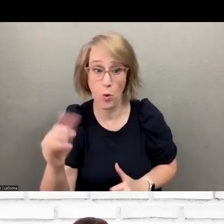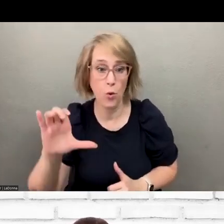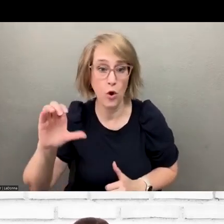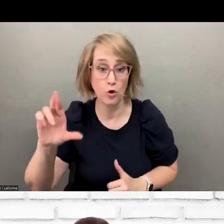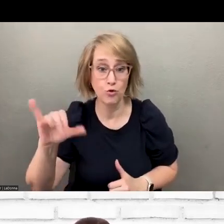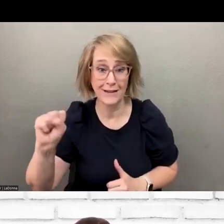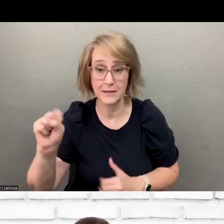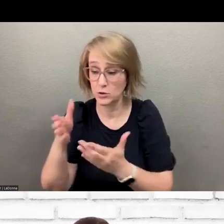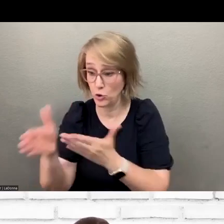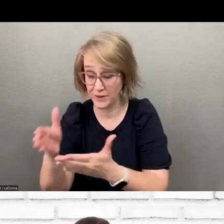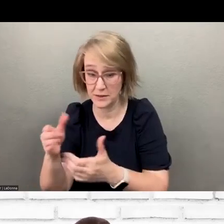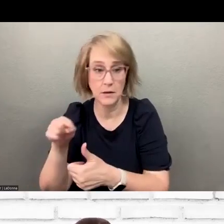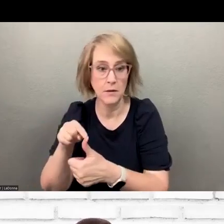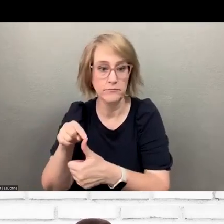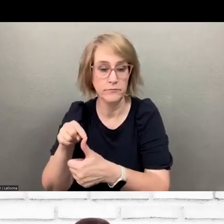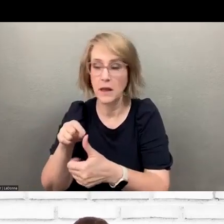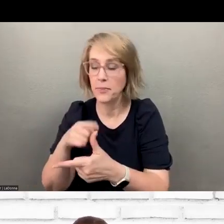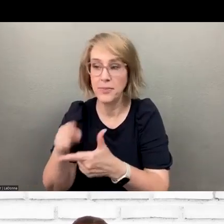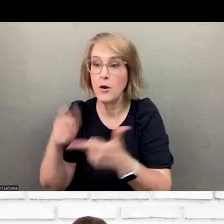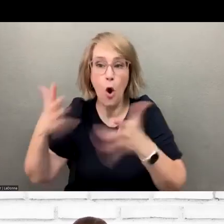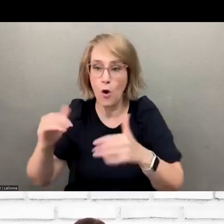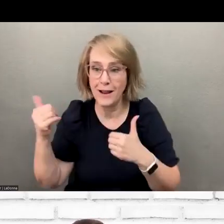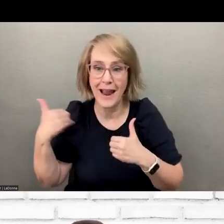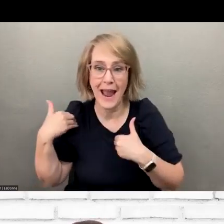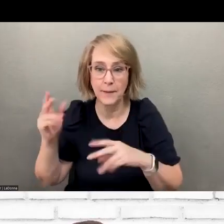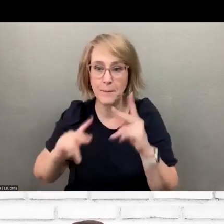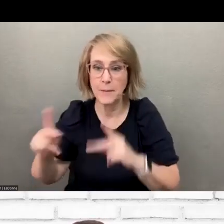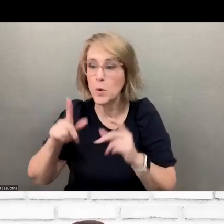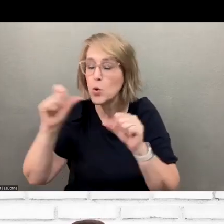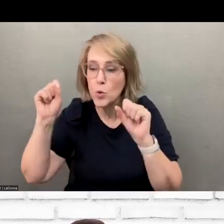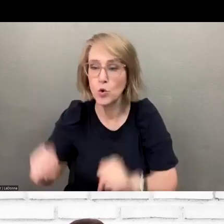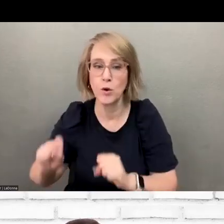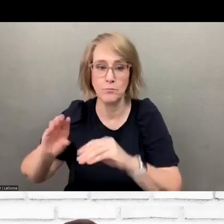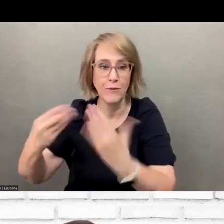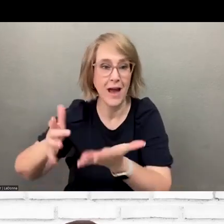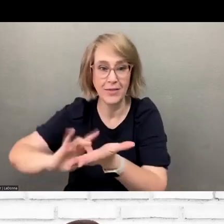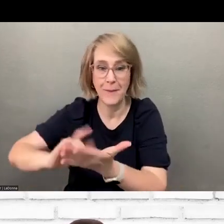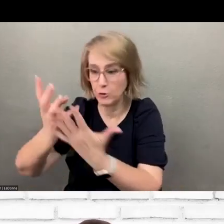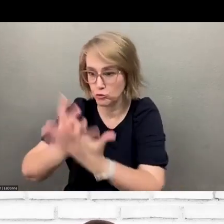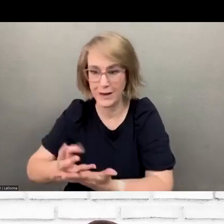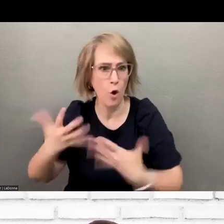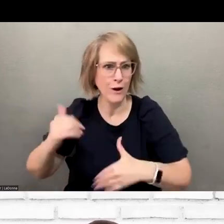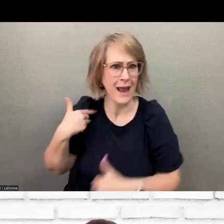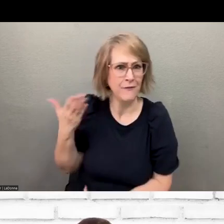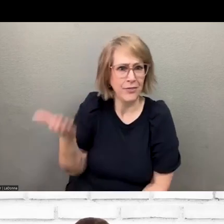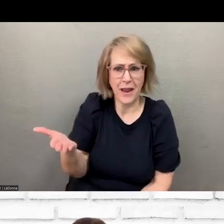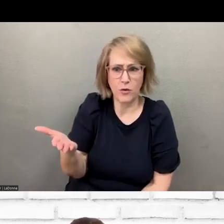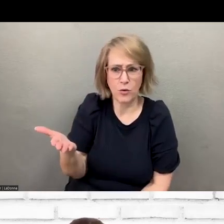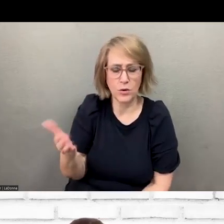service, there were individuals already on board who could do the medical screening and could check for things. So it was a